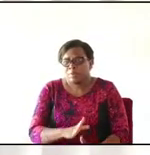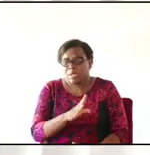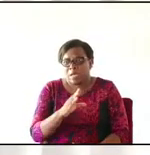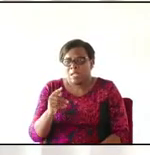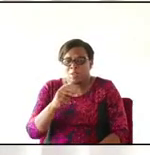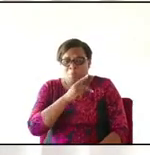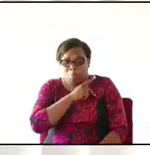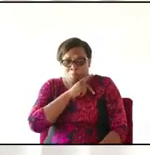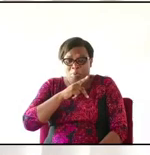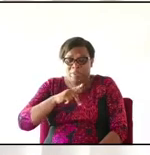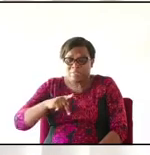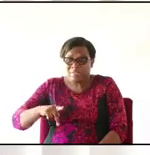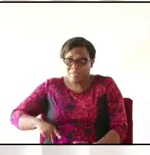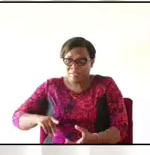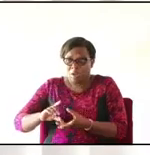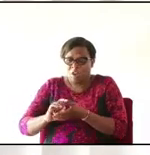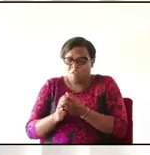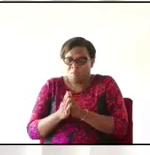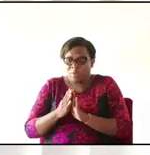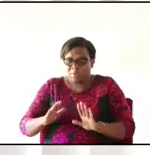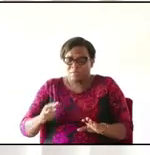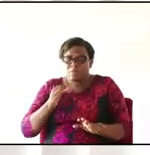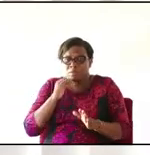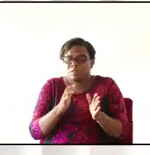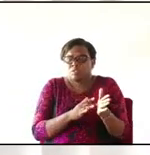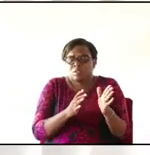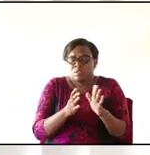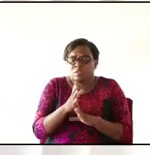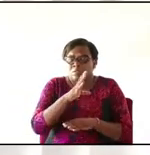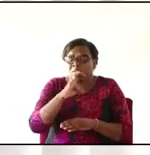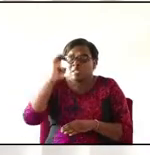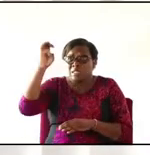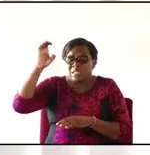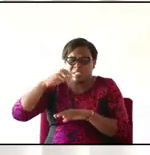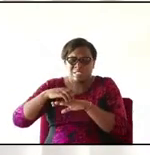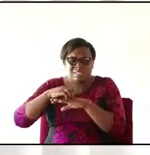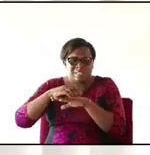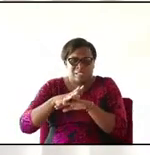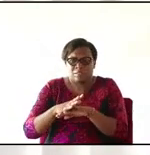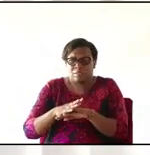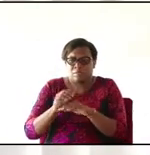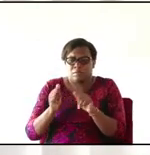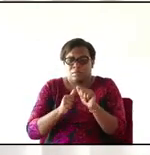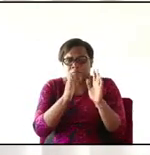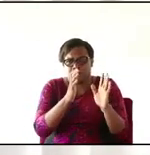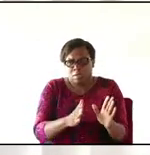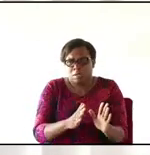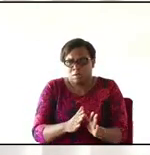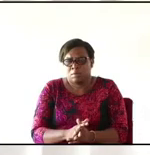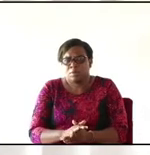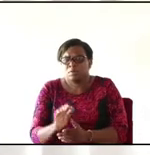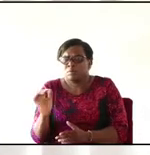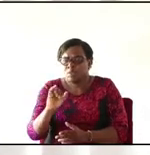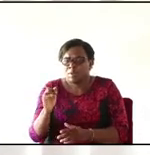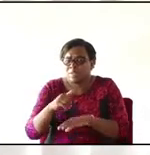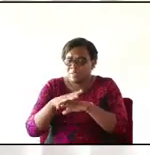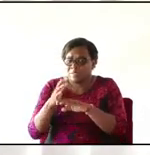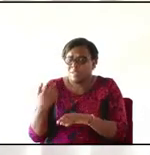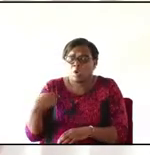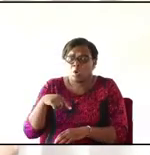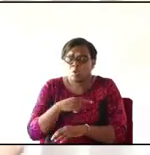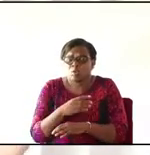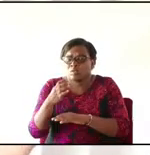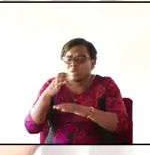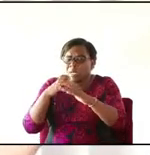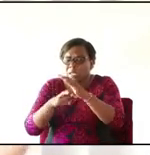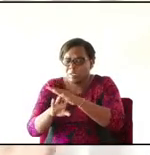Peace is Jesus. And he sends his disciples, as he's sending us, into